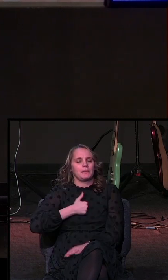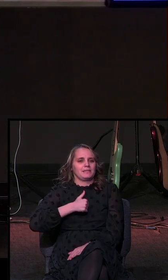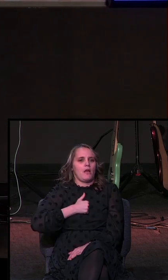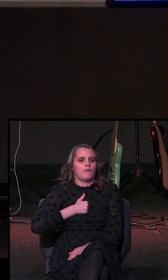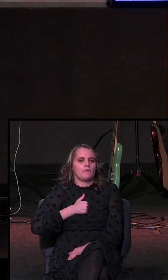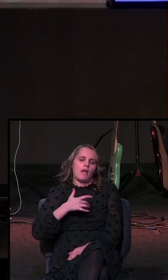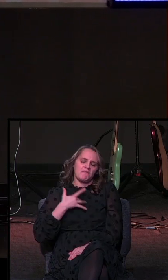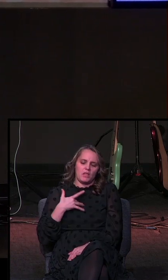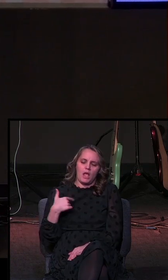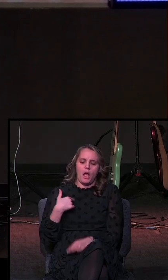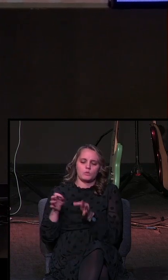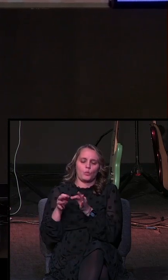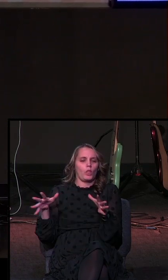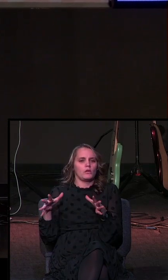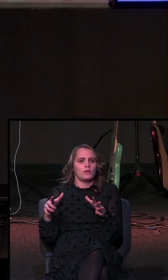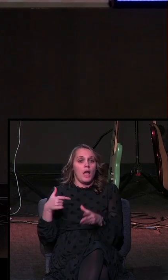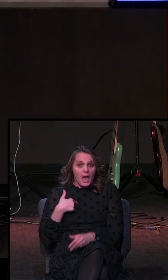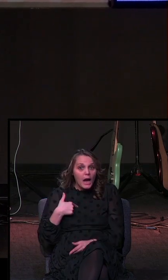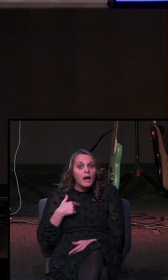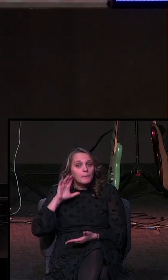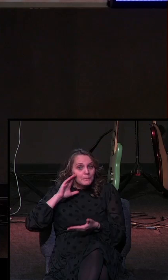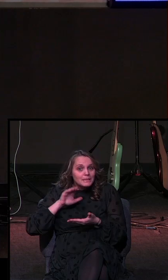And I believed that to the core of my being.